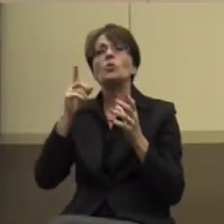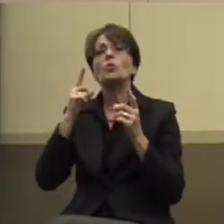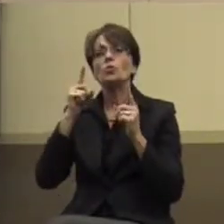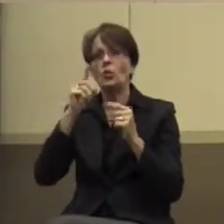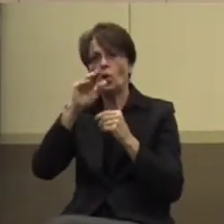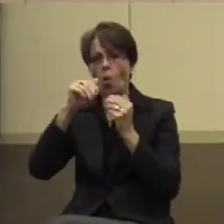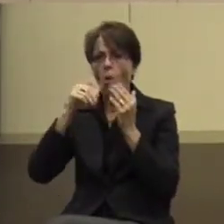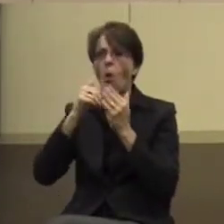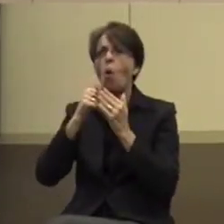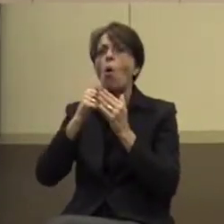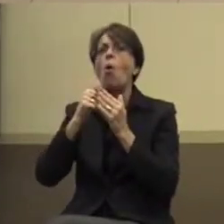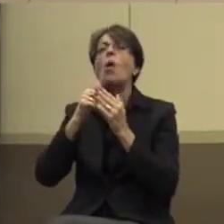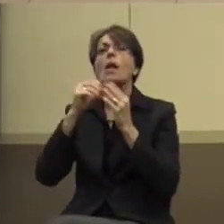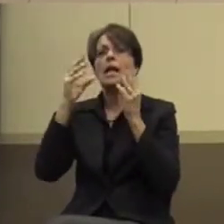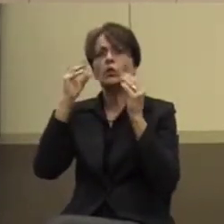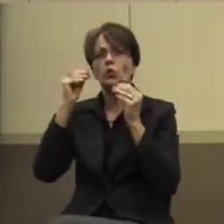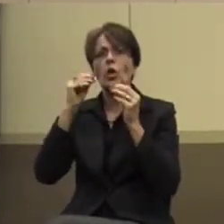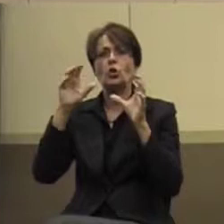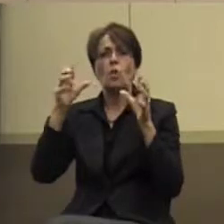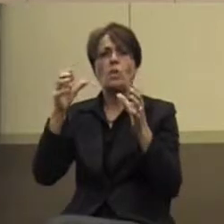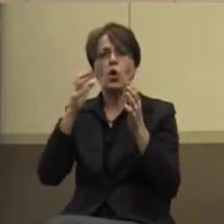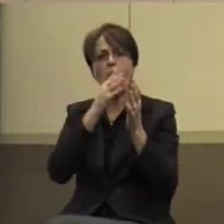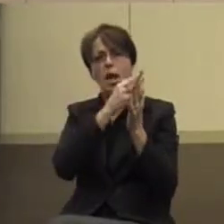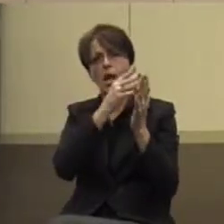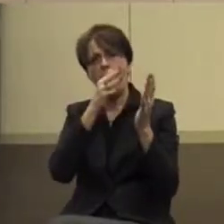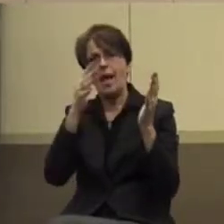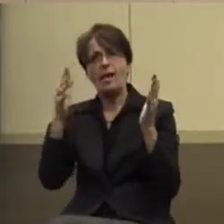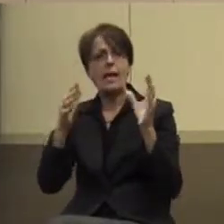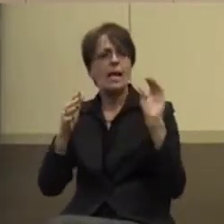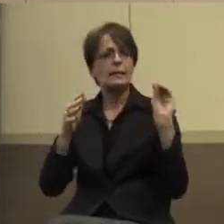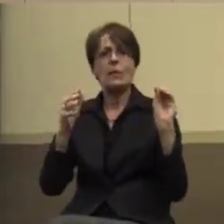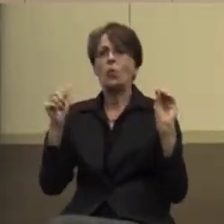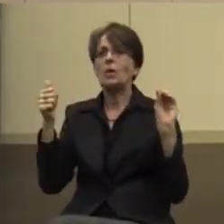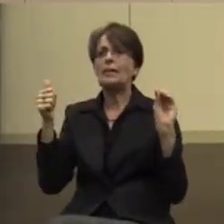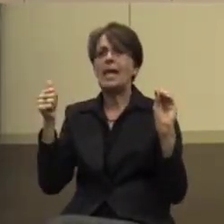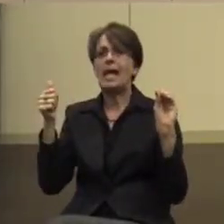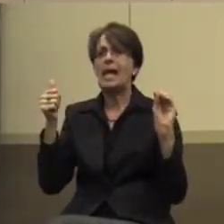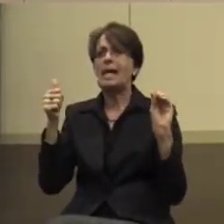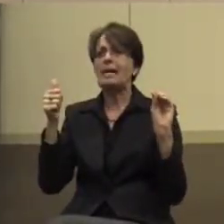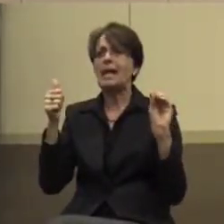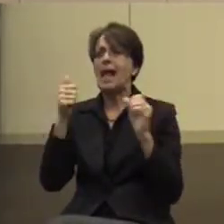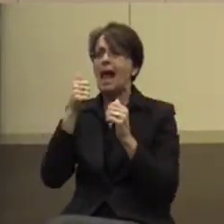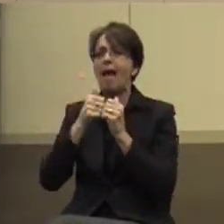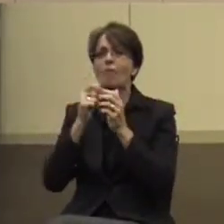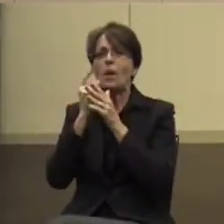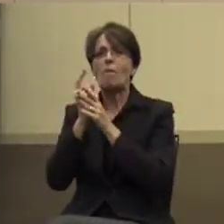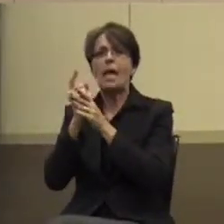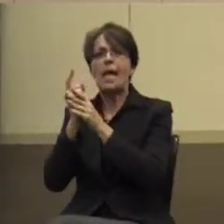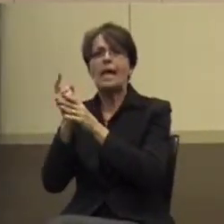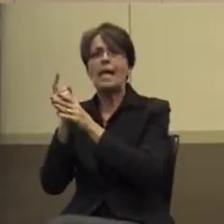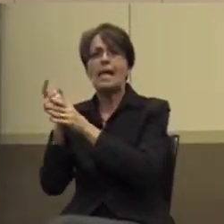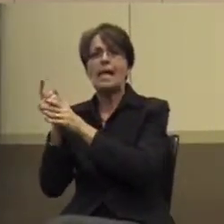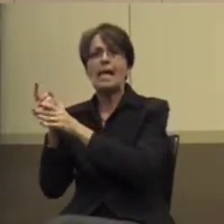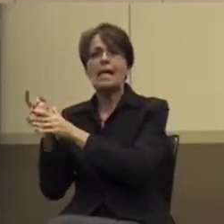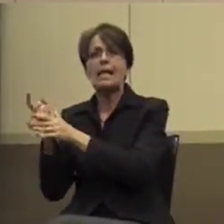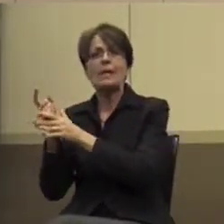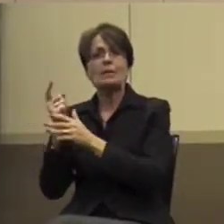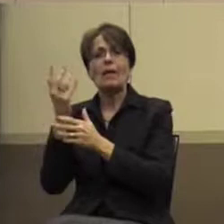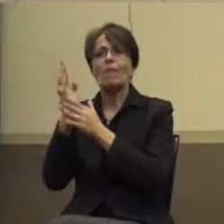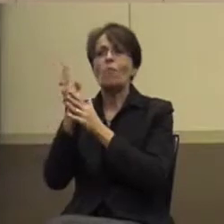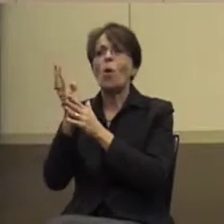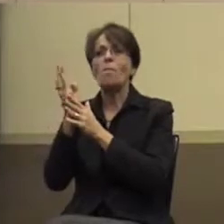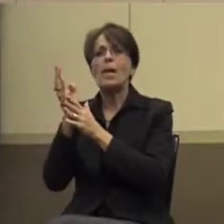Yeah, during a whole instructional period, really, right? Because it could be even like kind of 0 to 10 each minute, right? During, and then if it was